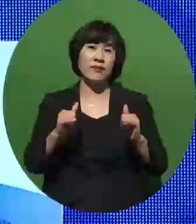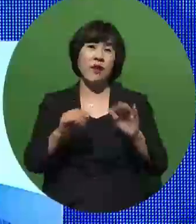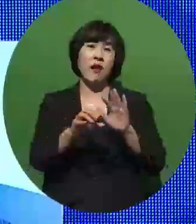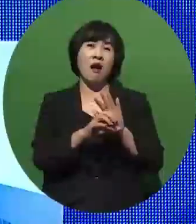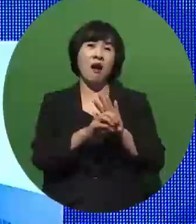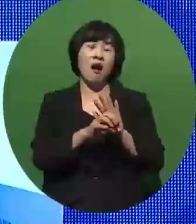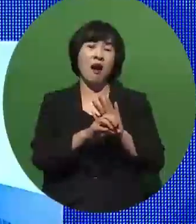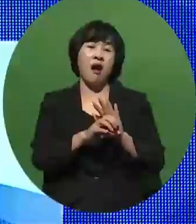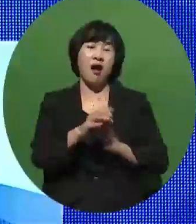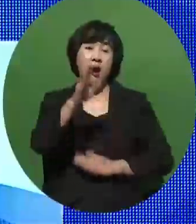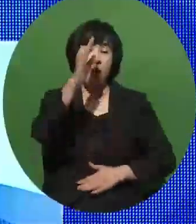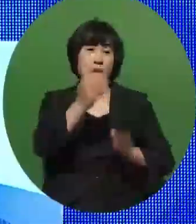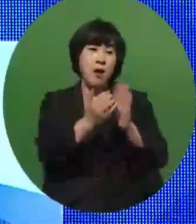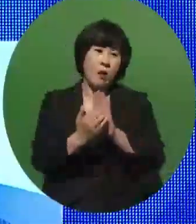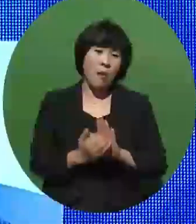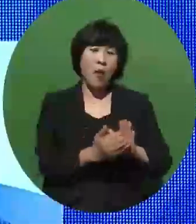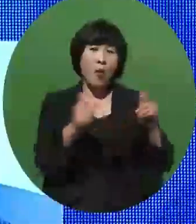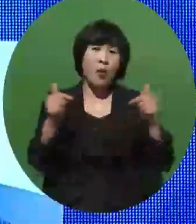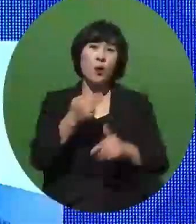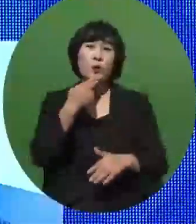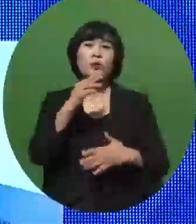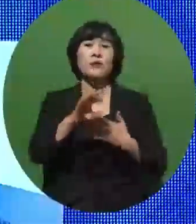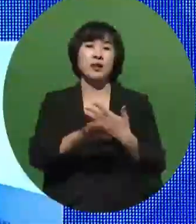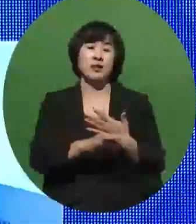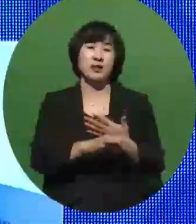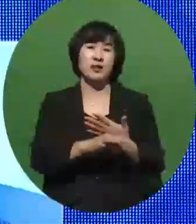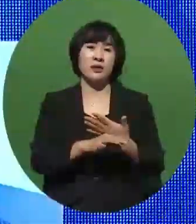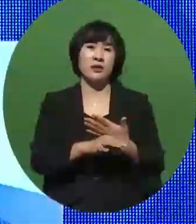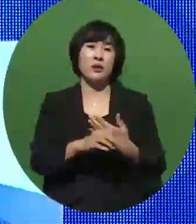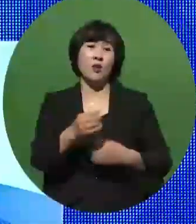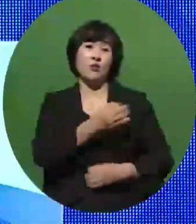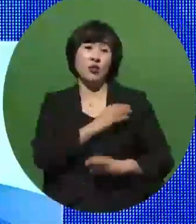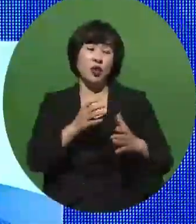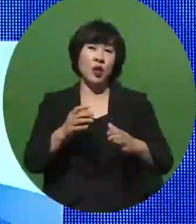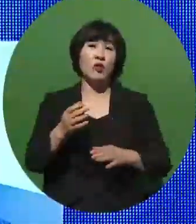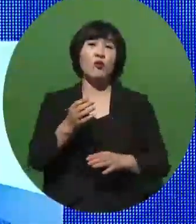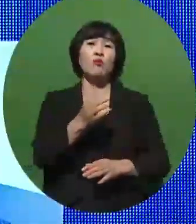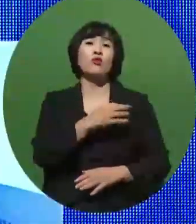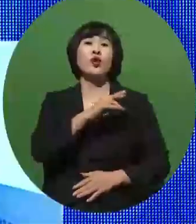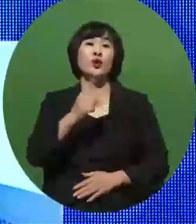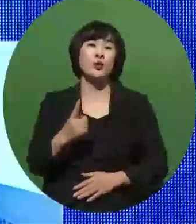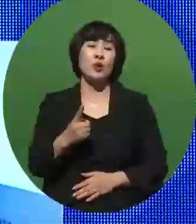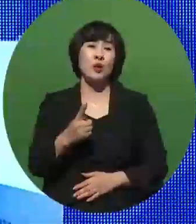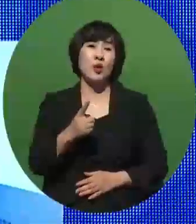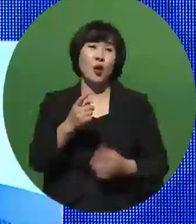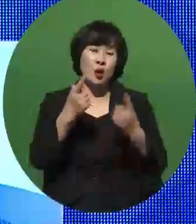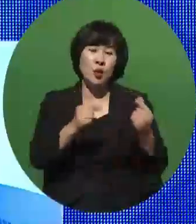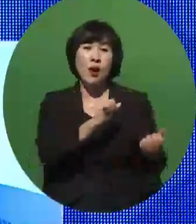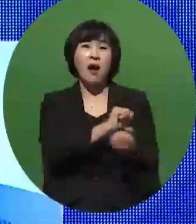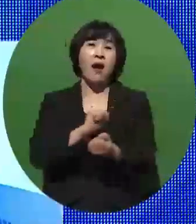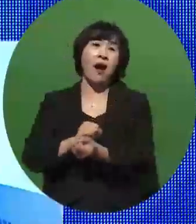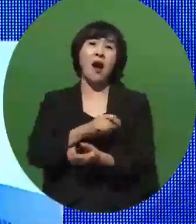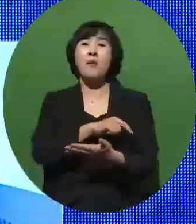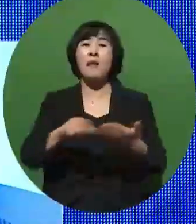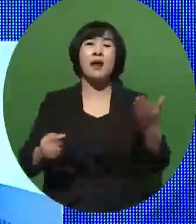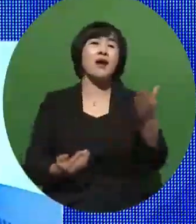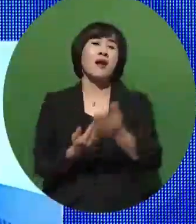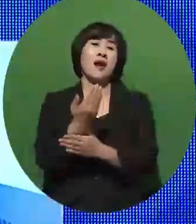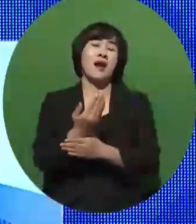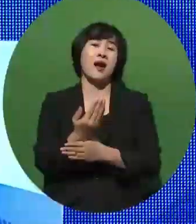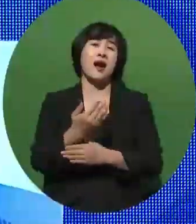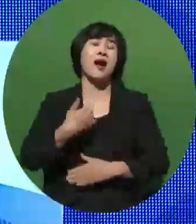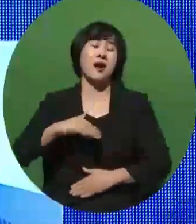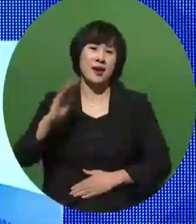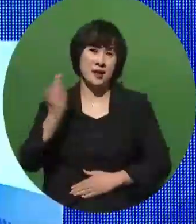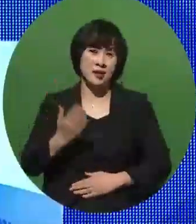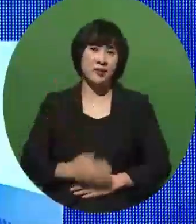we prevent and combat the pandemic, the disease in impoverished countries and among vulnerable groups, wealthy